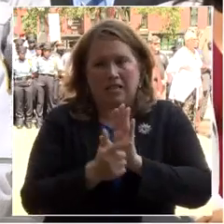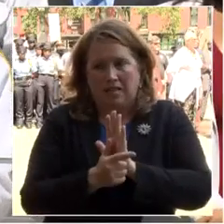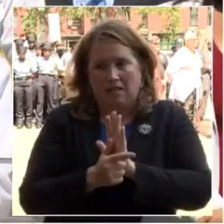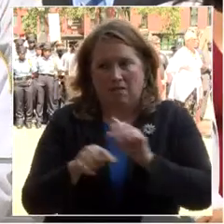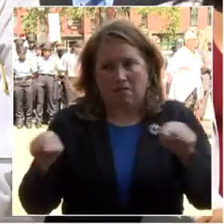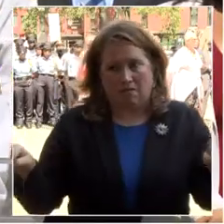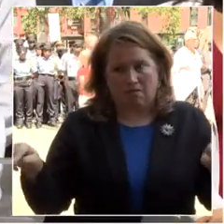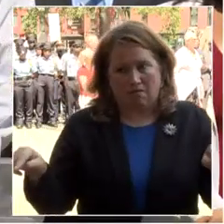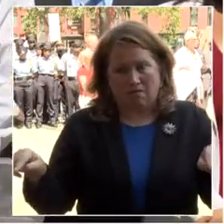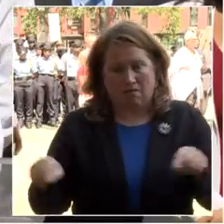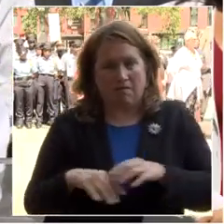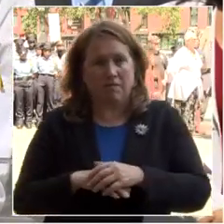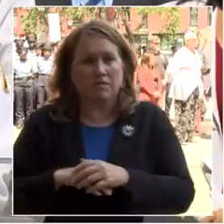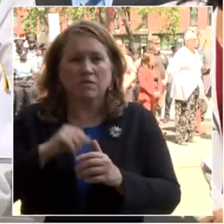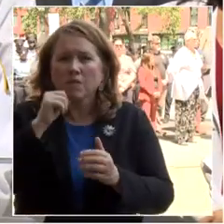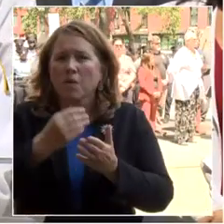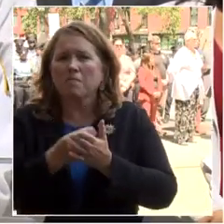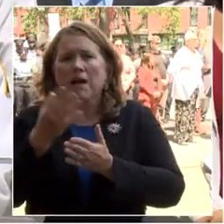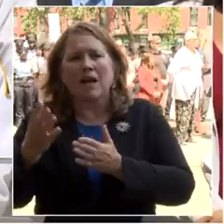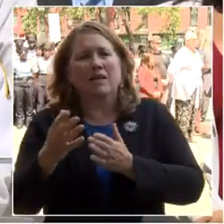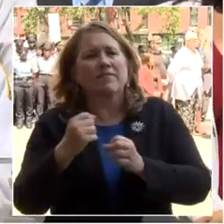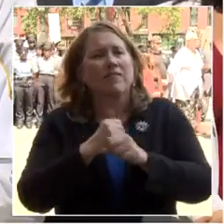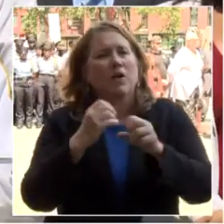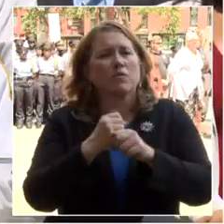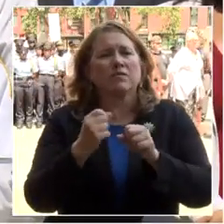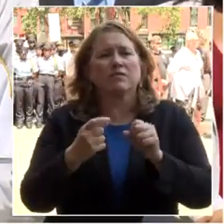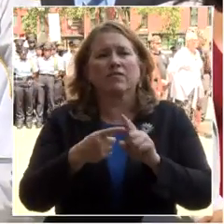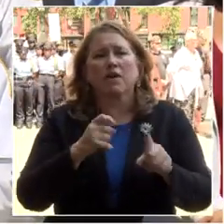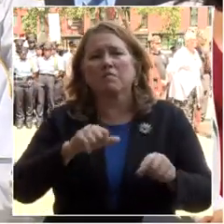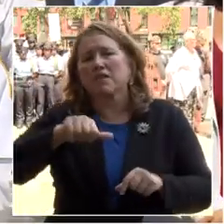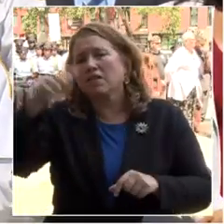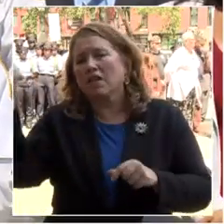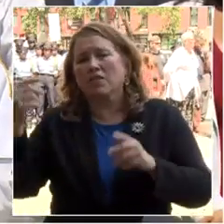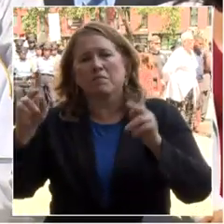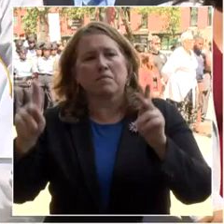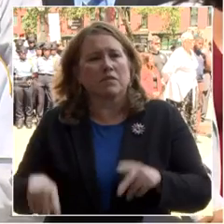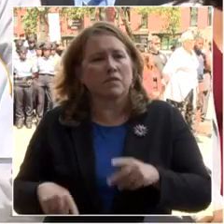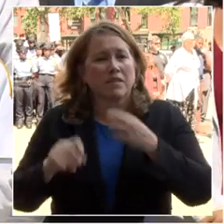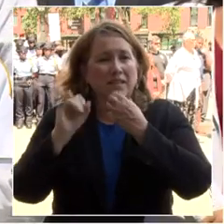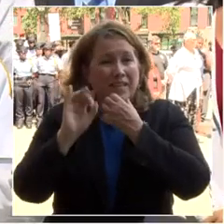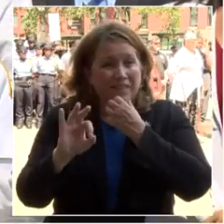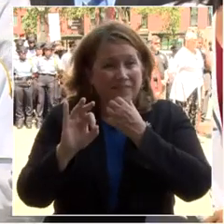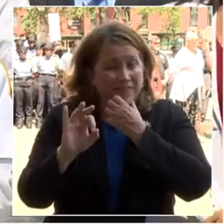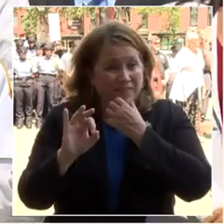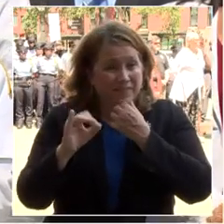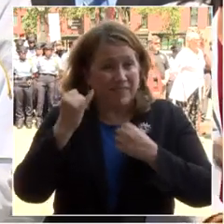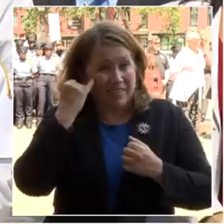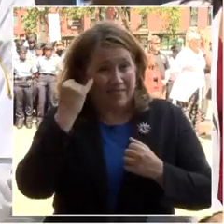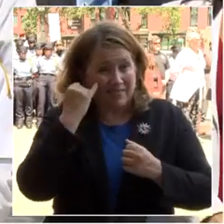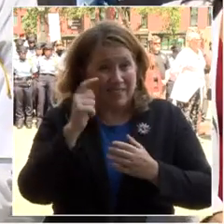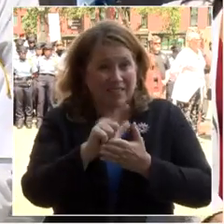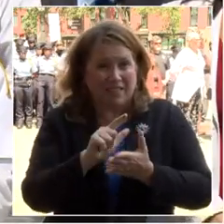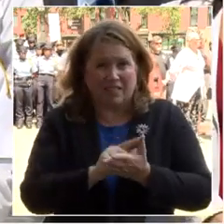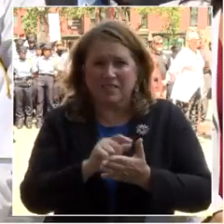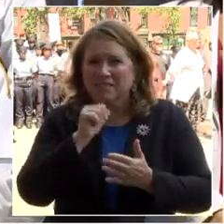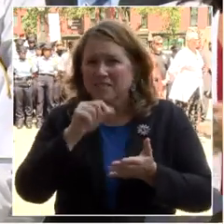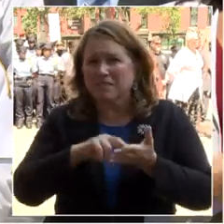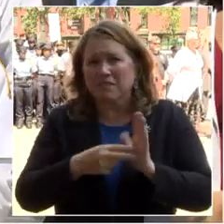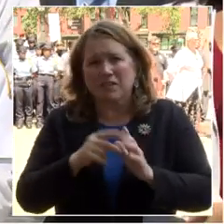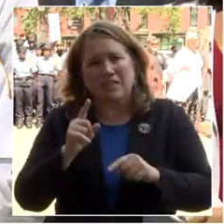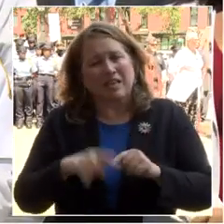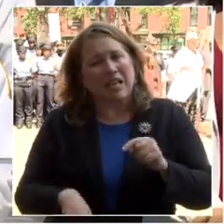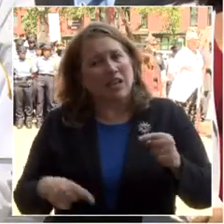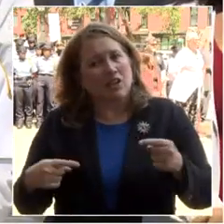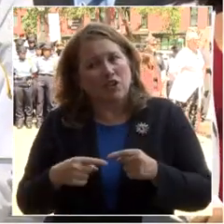Do not buy fireworks from anyone else. Remember, just because they are legal does not mean they can't hurt you. When using legal fireworks, place them on a firm surface away